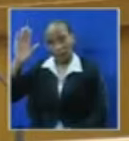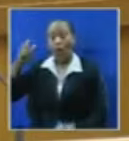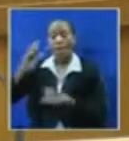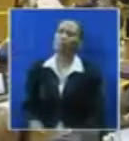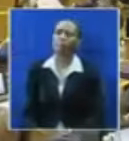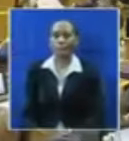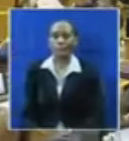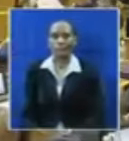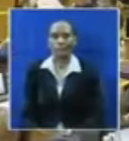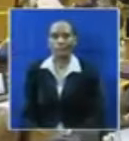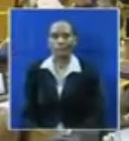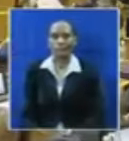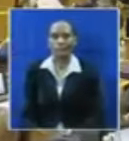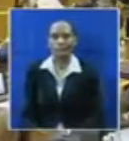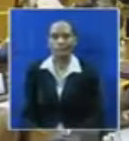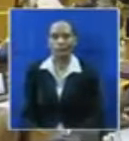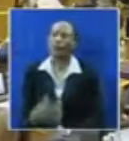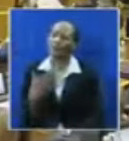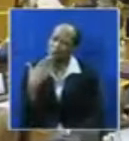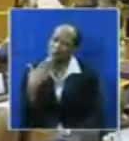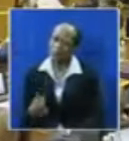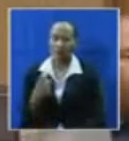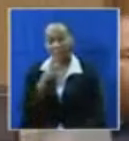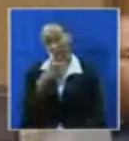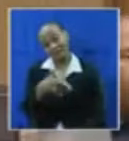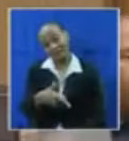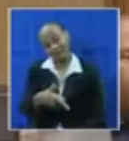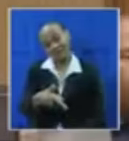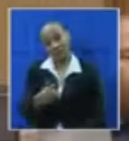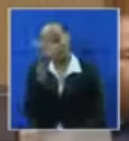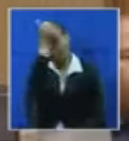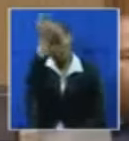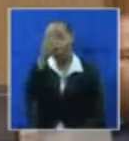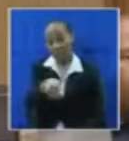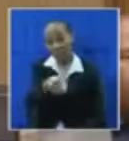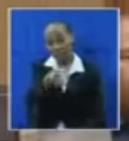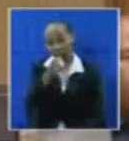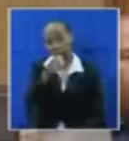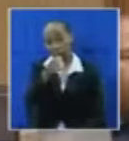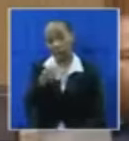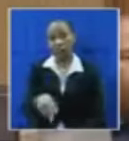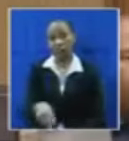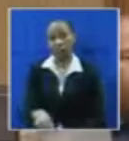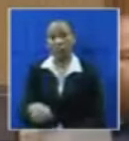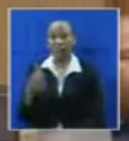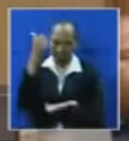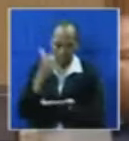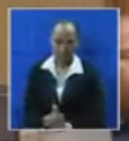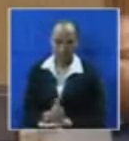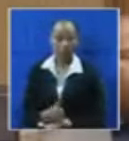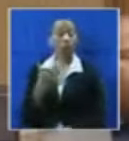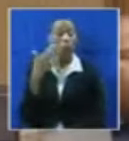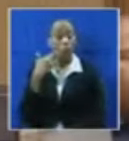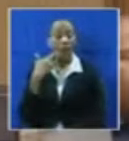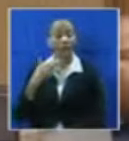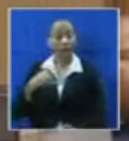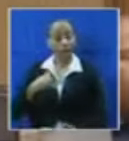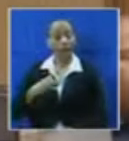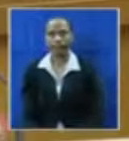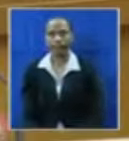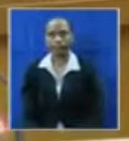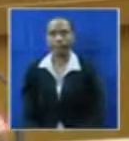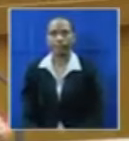of order. Can you request the fool in the podium to sit down when order is called on to